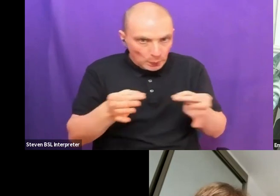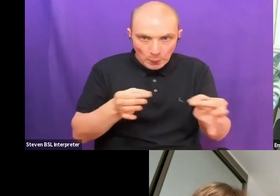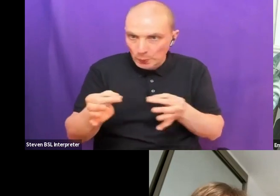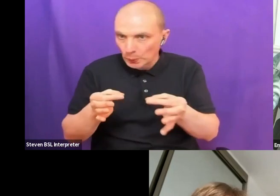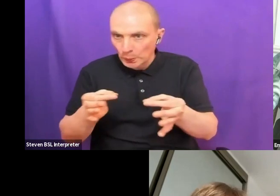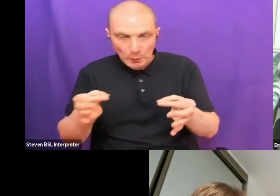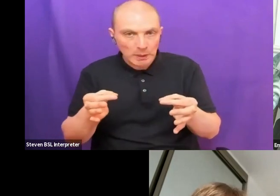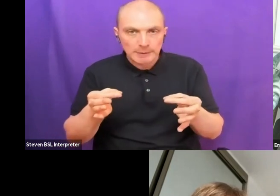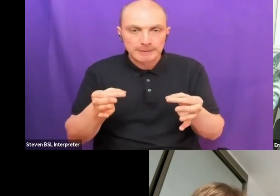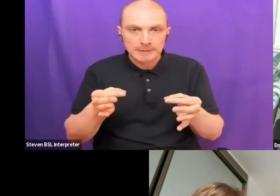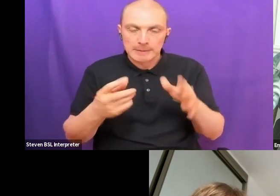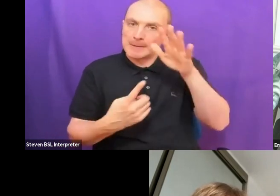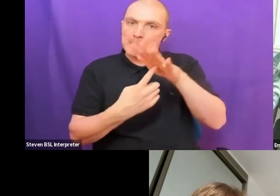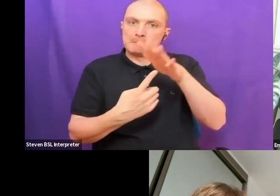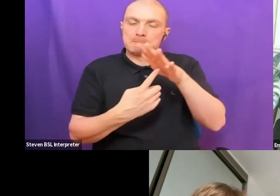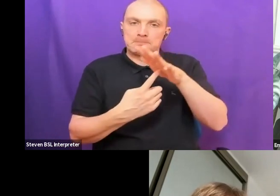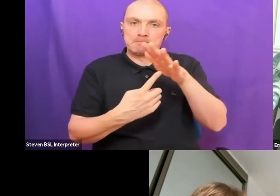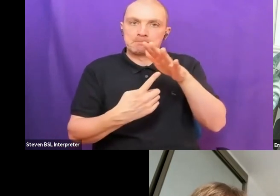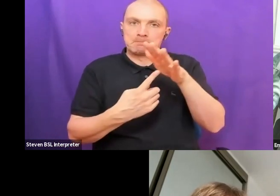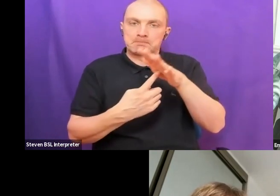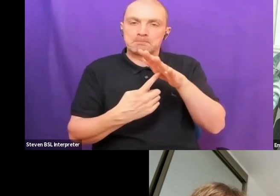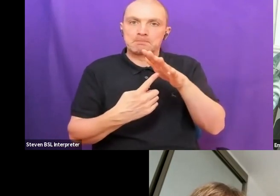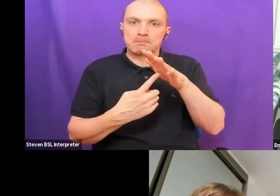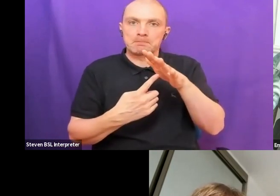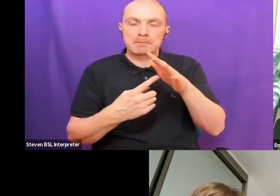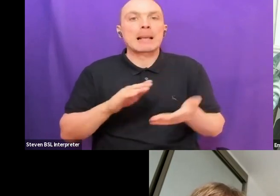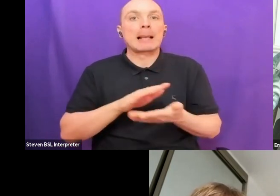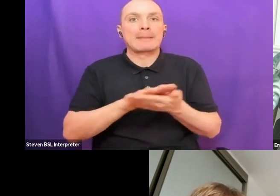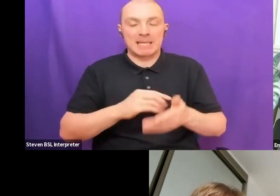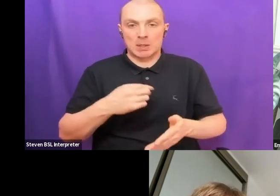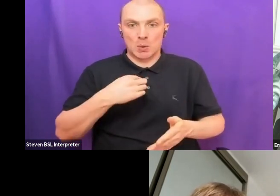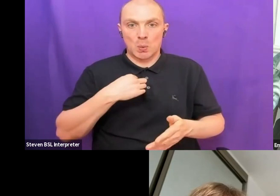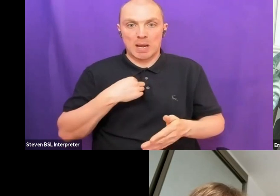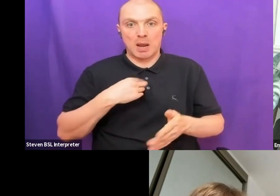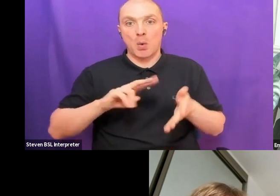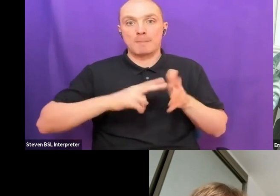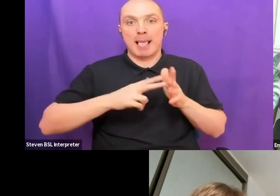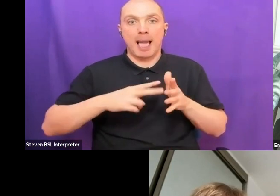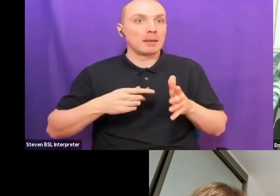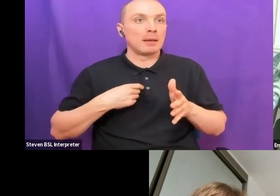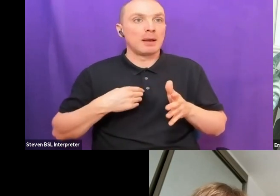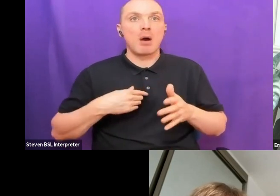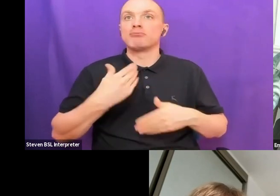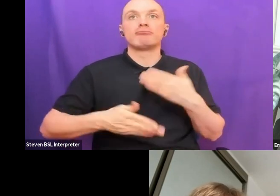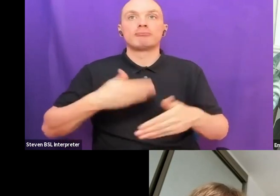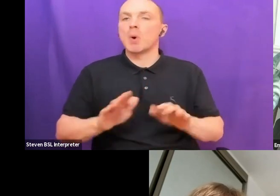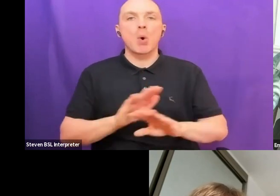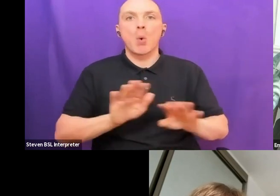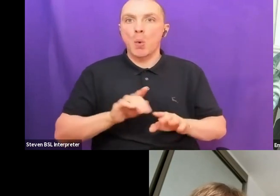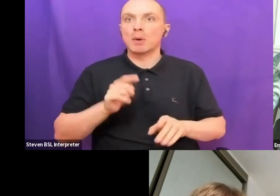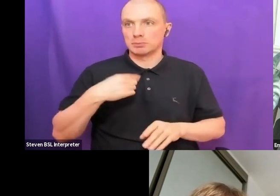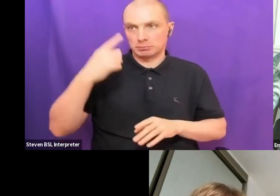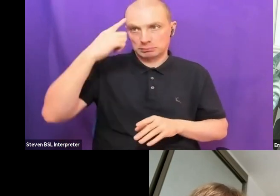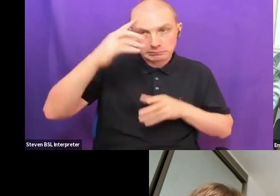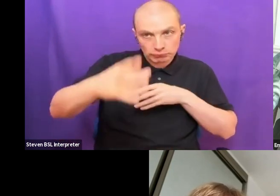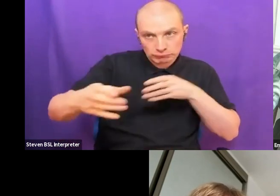into account. And again, it is putting ourselves in other people's shoes and working or wheeling our way through what this is actually going to